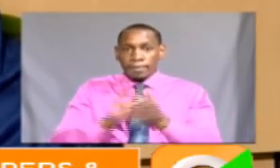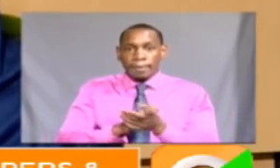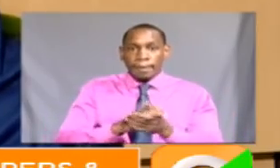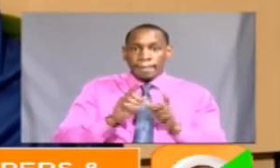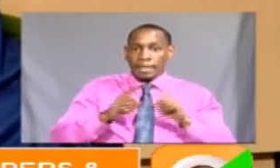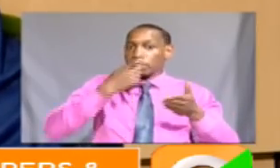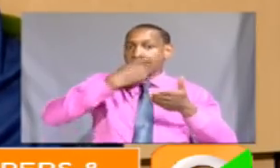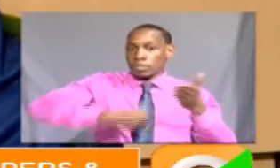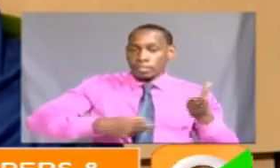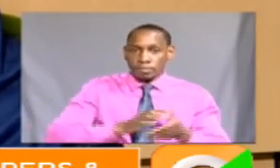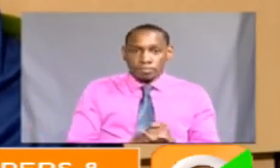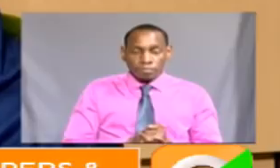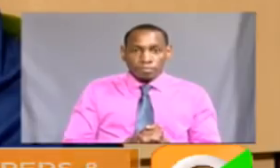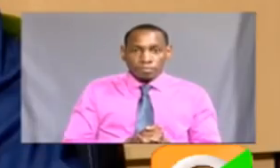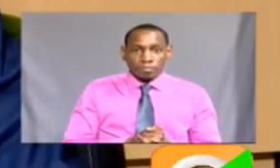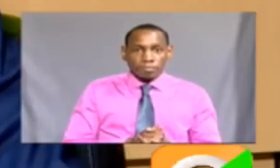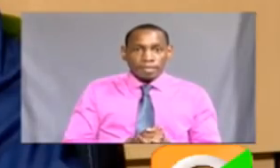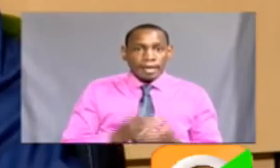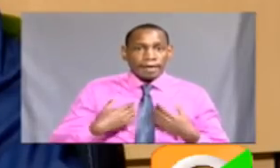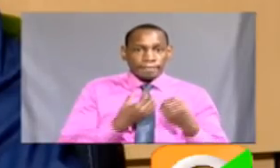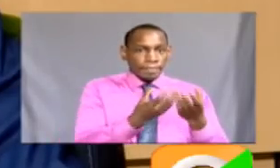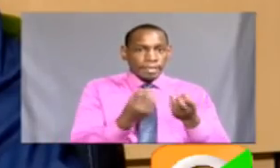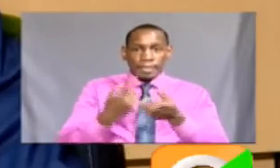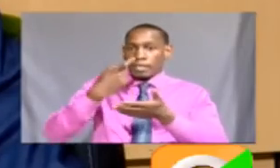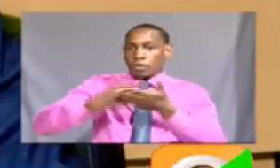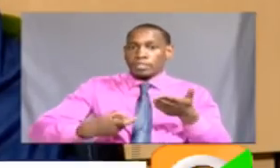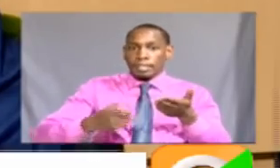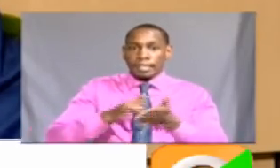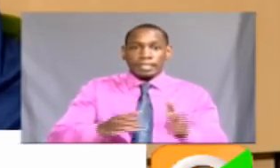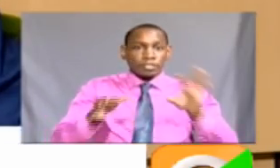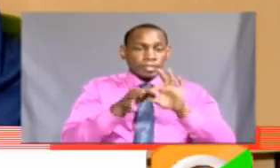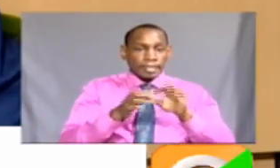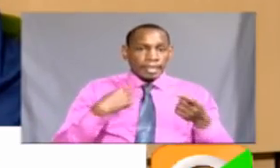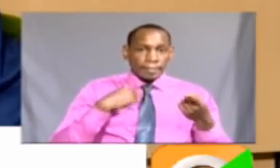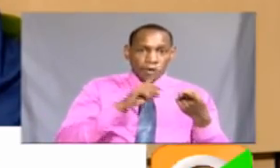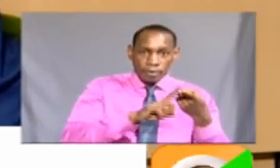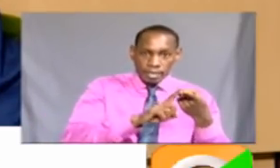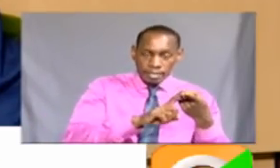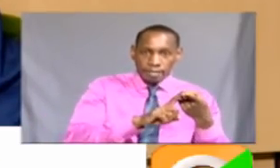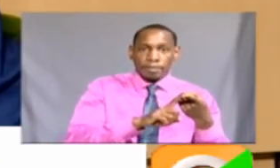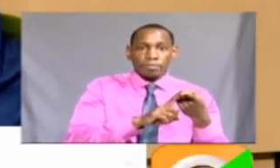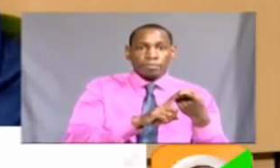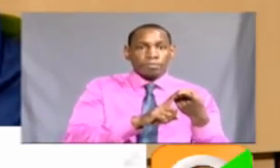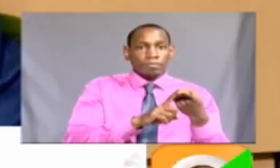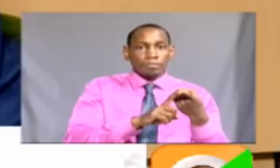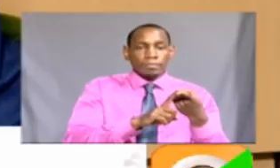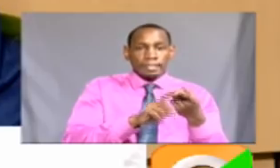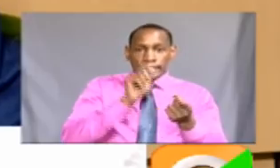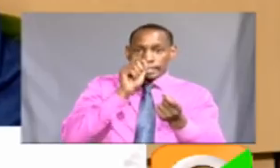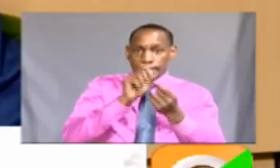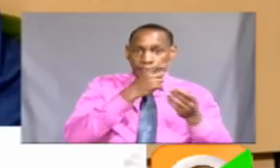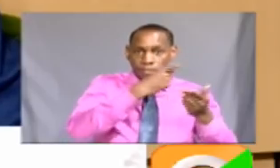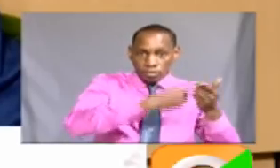to the cost, there are many costs that are attached to it. First of all, you have the test